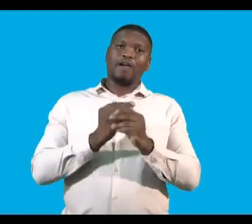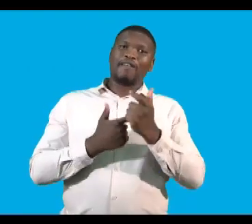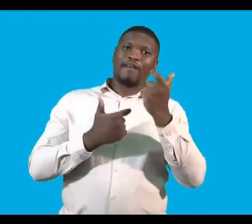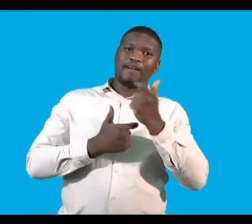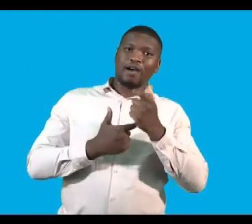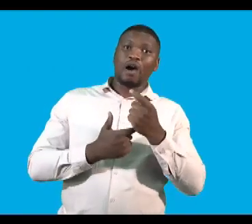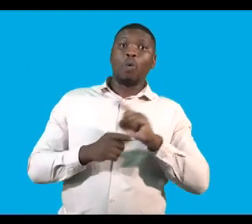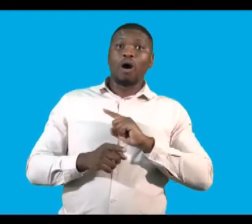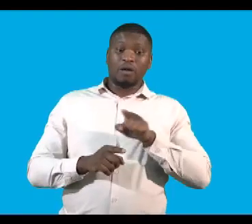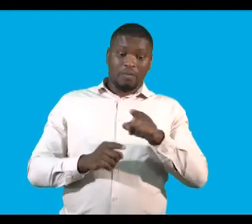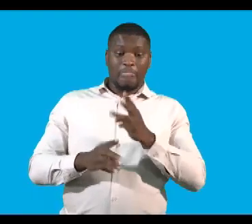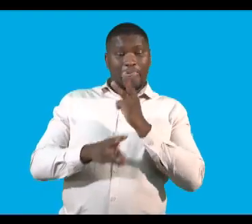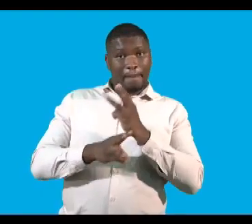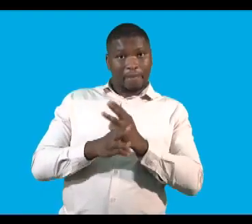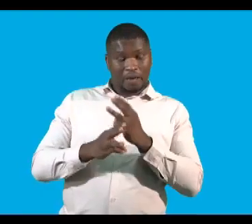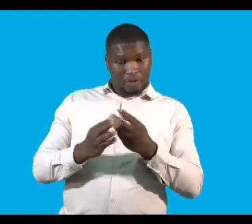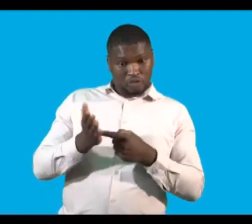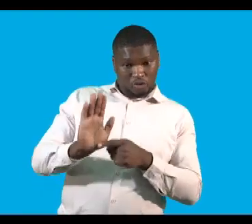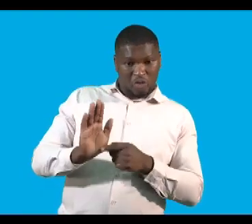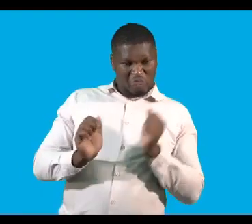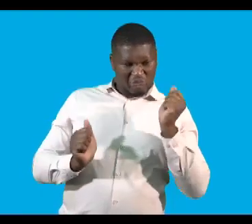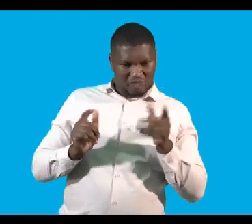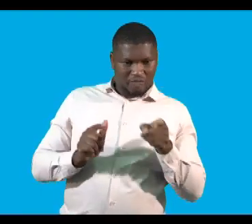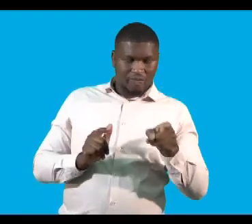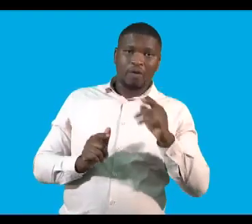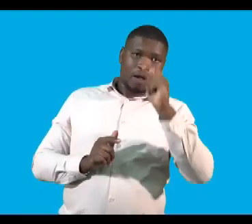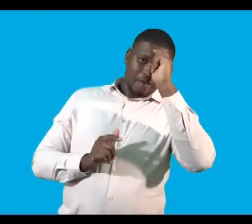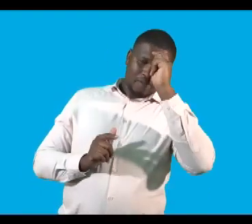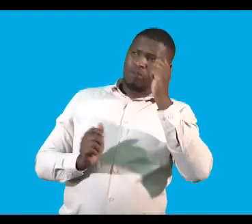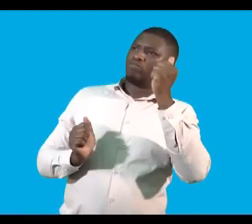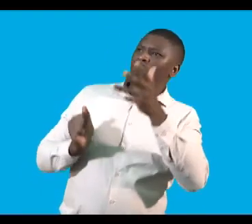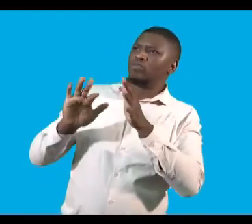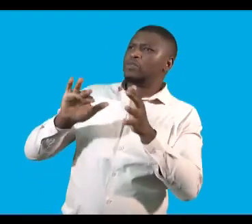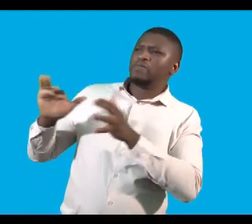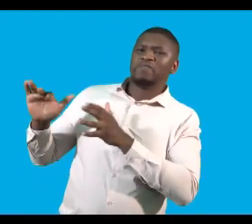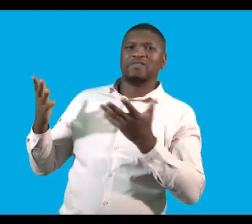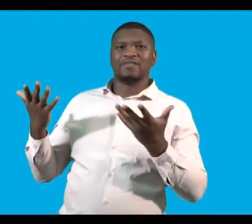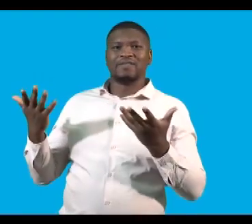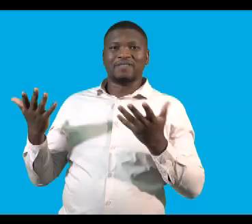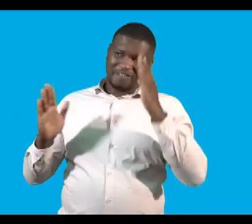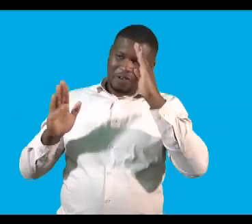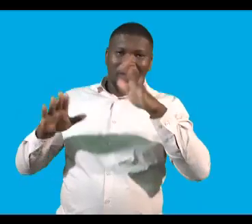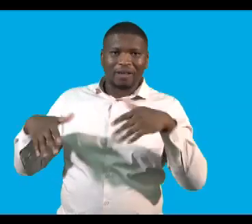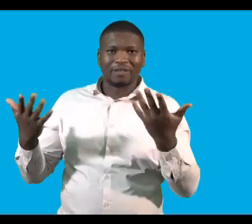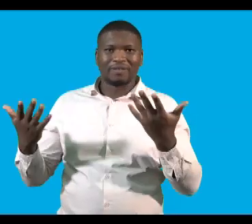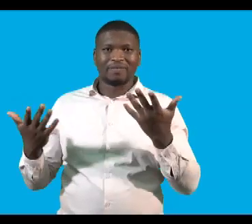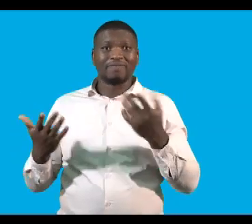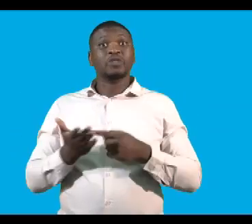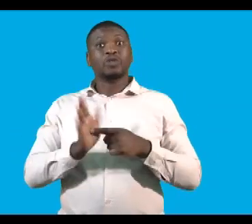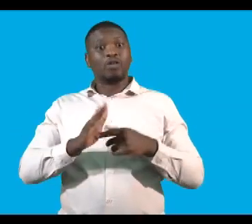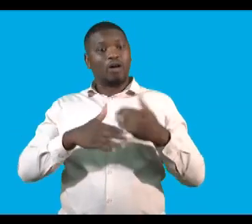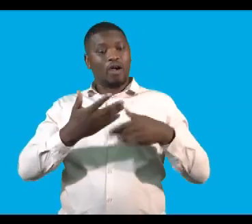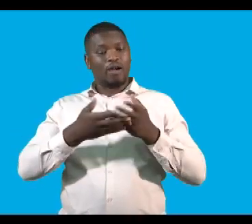between her intense reaction and Jeremy's annoyance about his mediocre grade. The